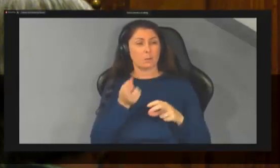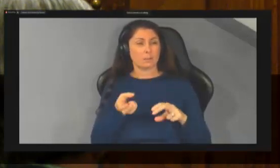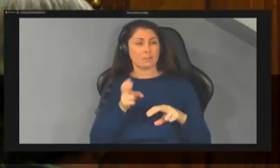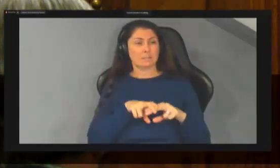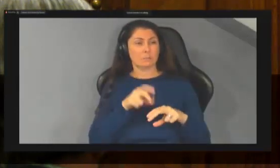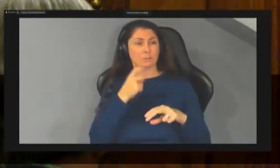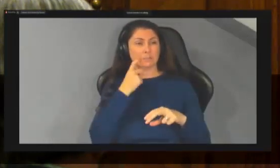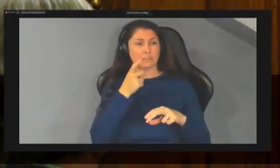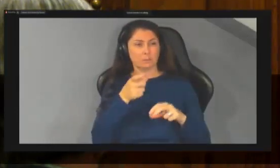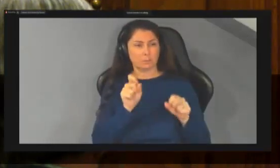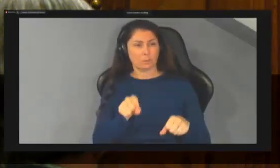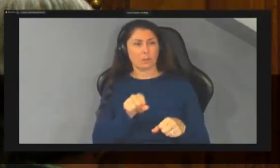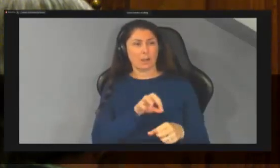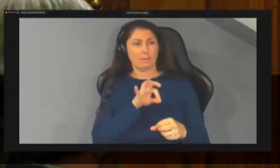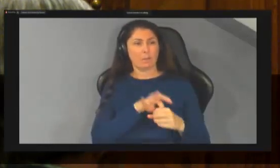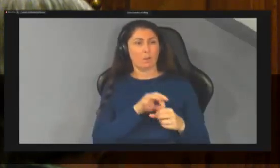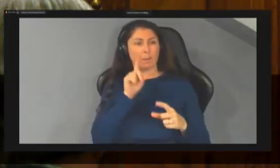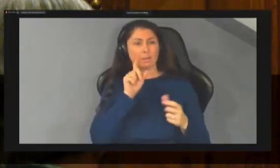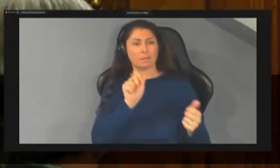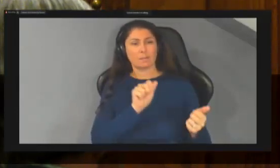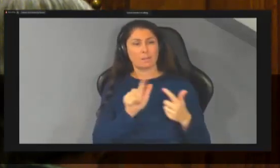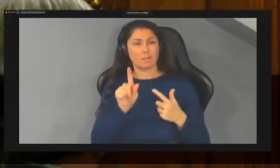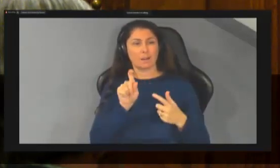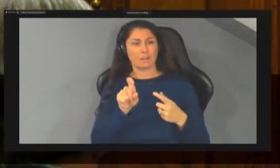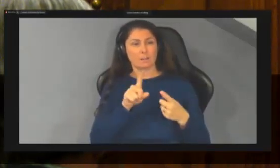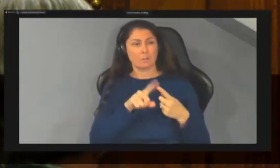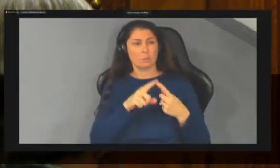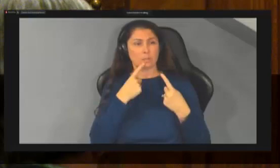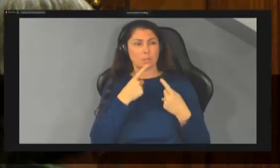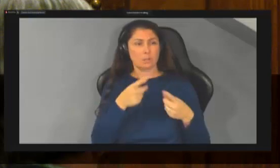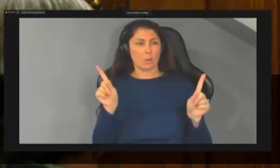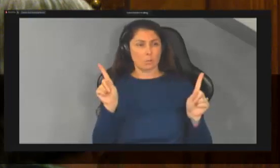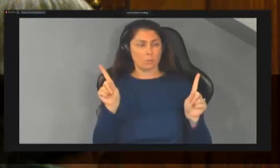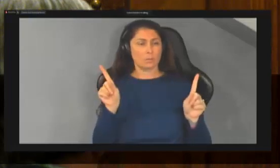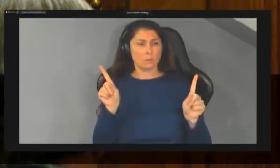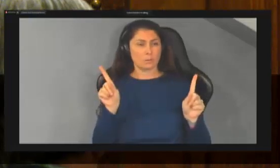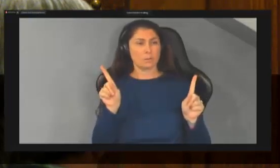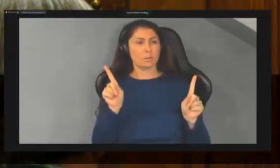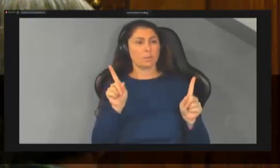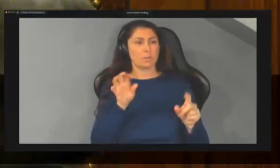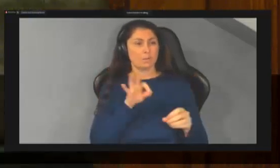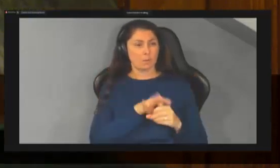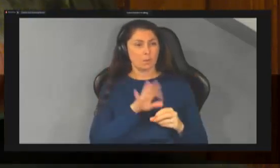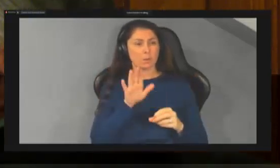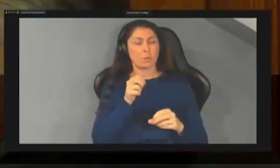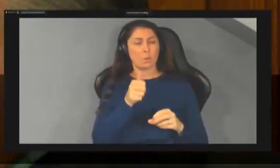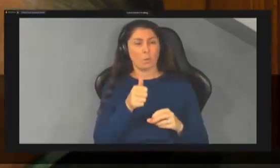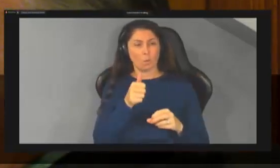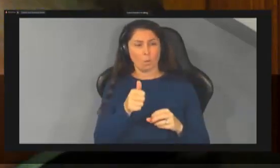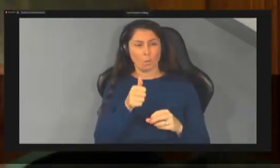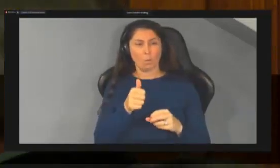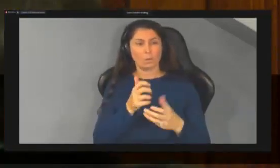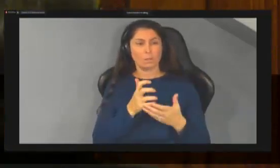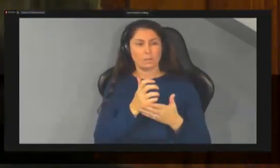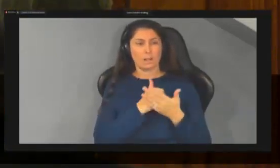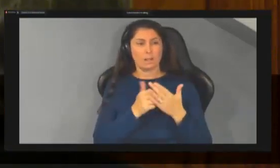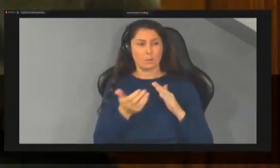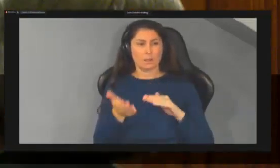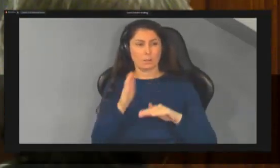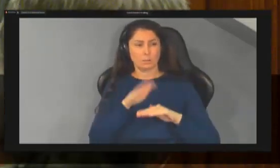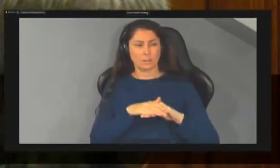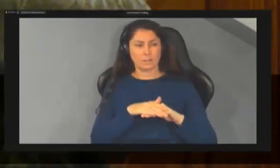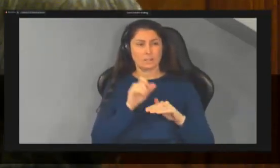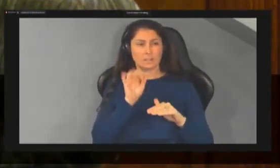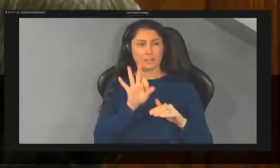free to vote. But I think everybody needs to disclose that you're voting on your own salary increase. If there's